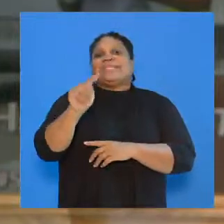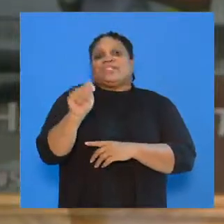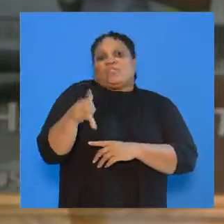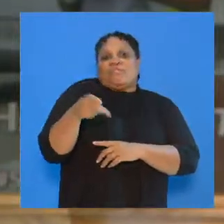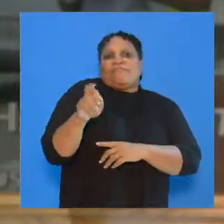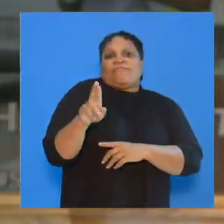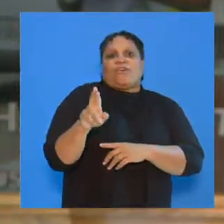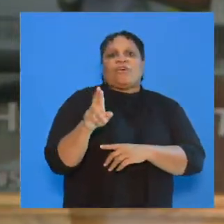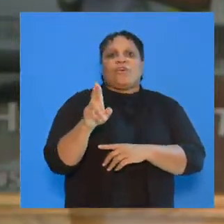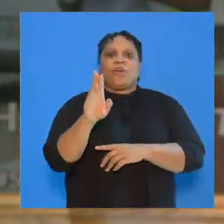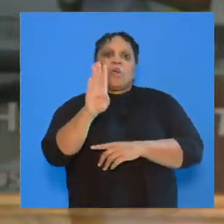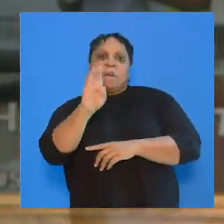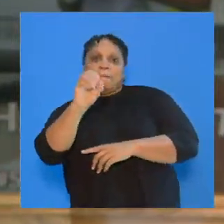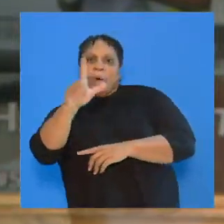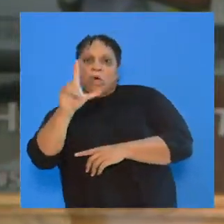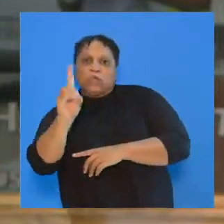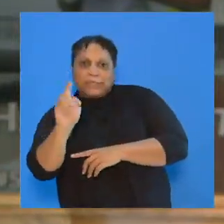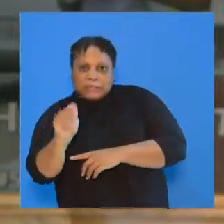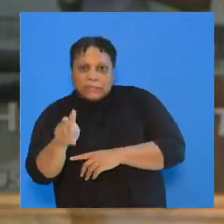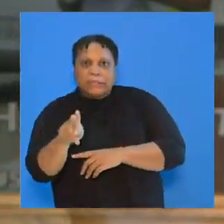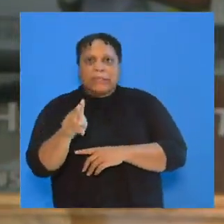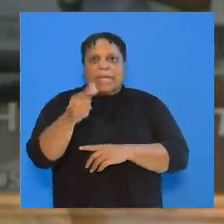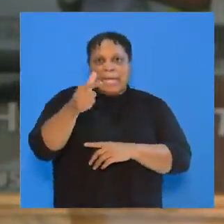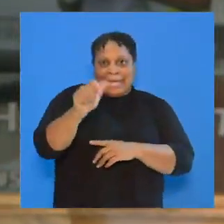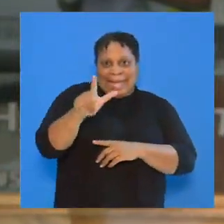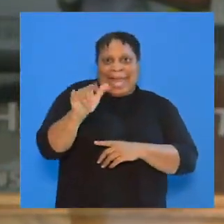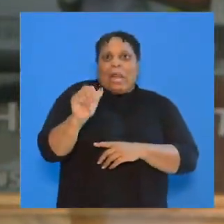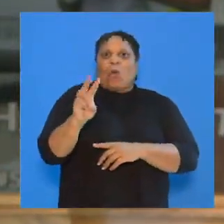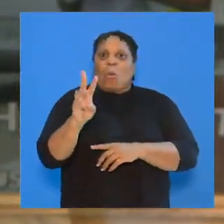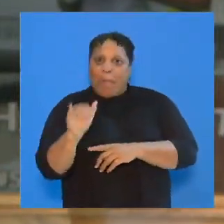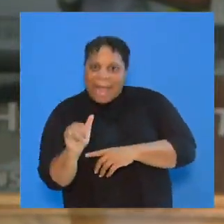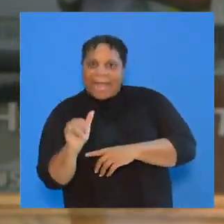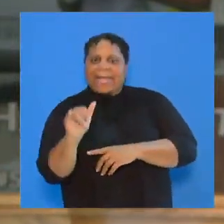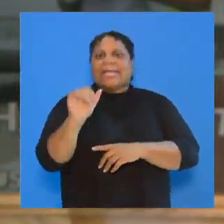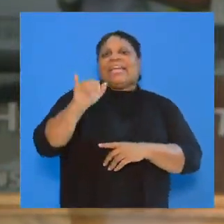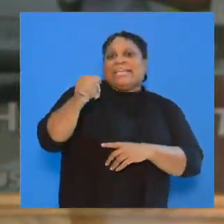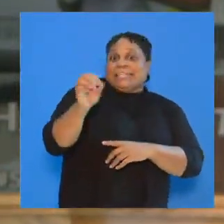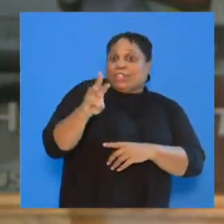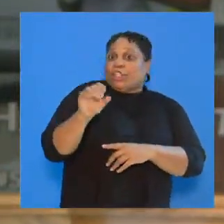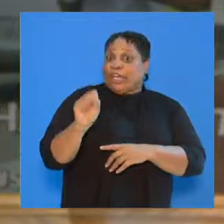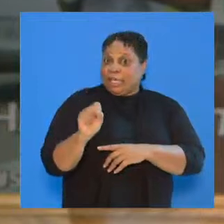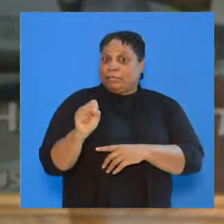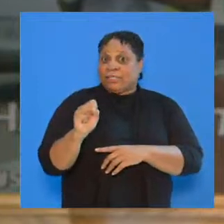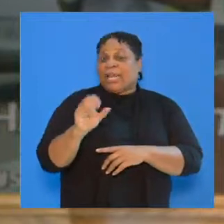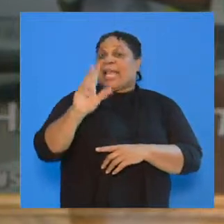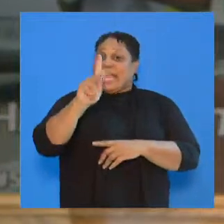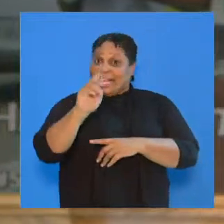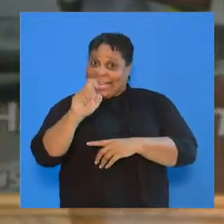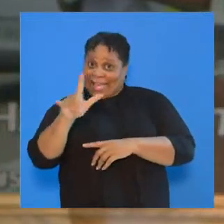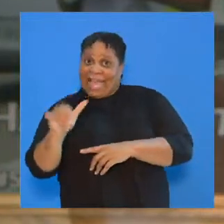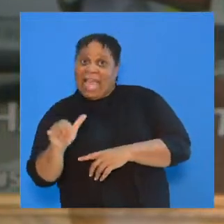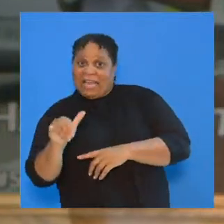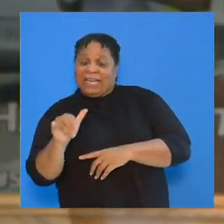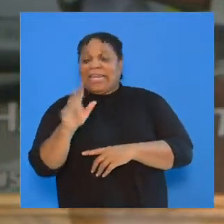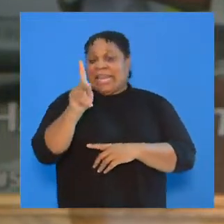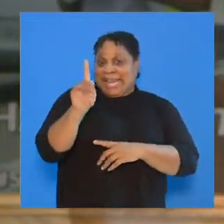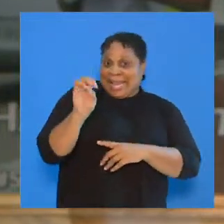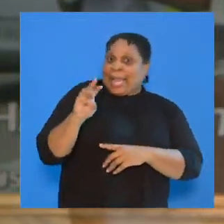Fulton, Dr. David Galloway, Dr. Stanley James, Dr. Shana Kelly, Ms. Catherine